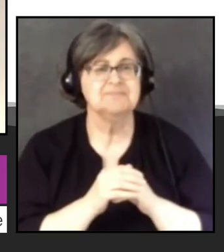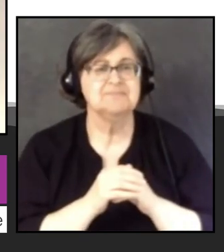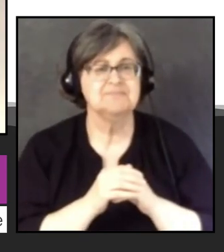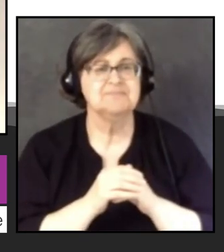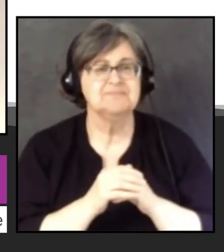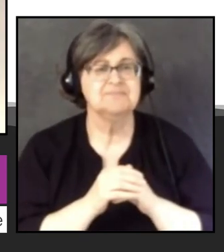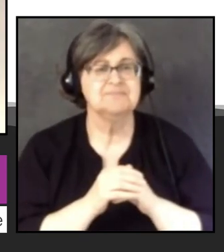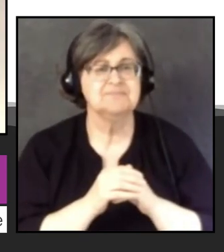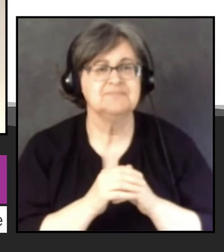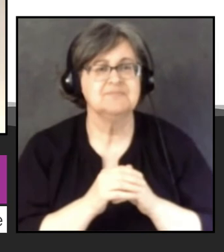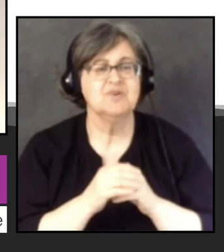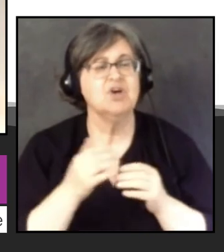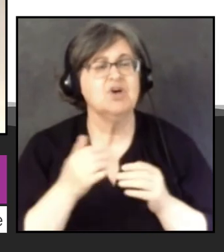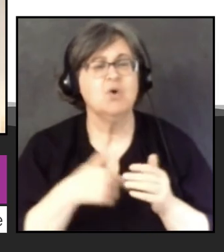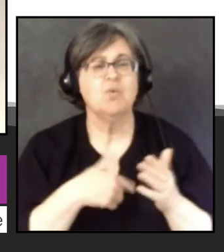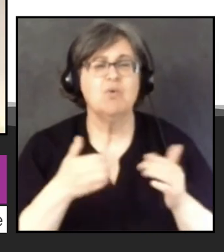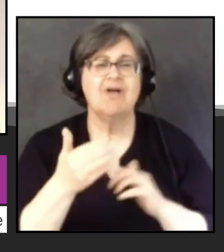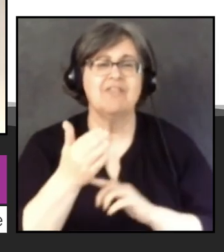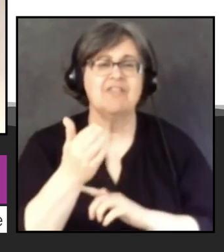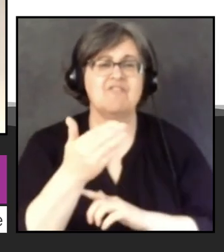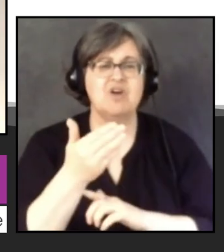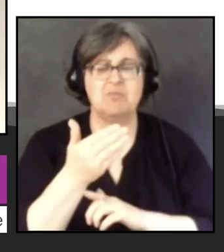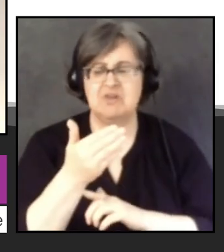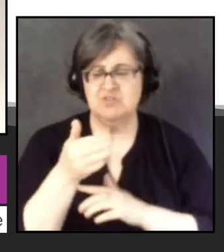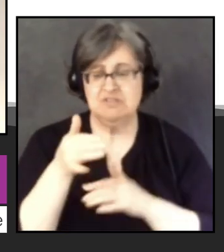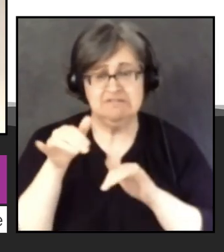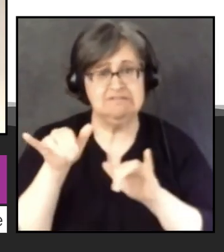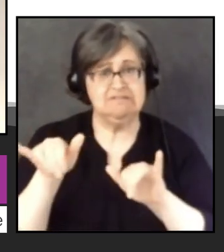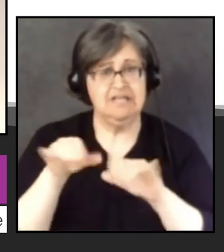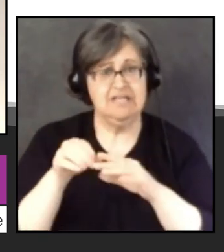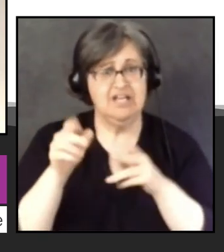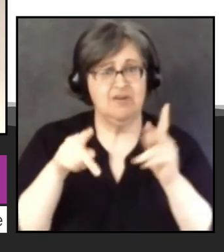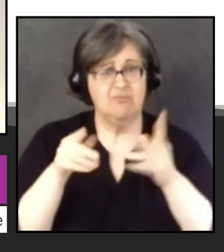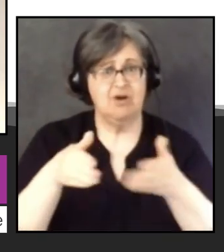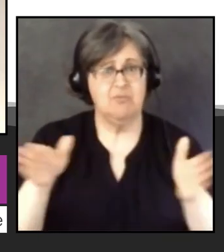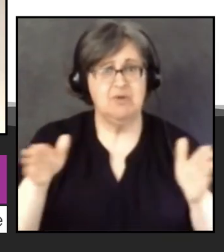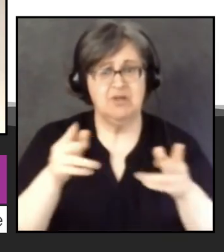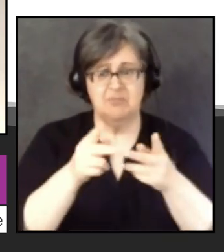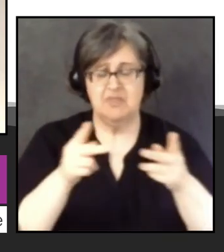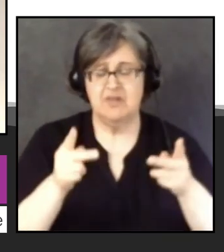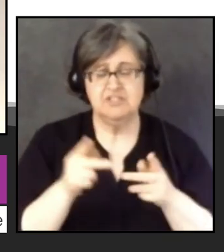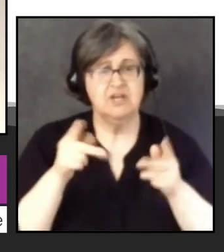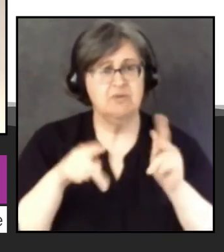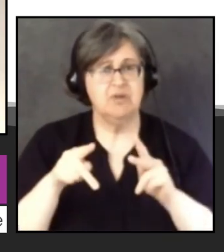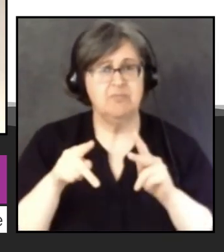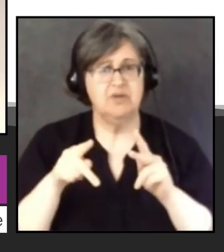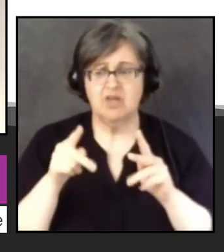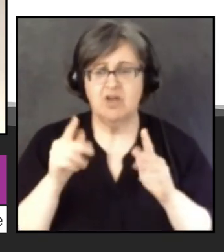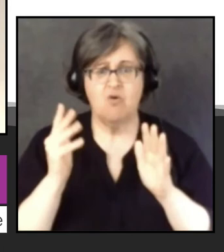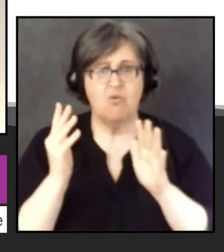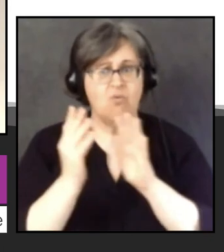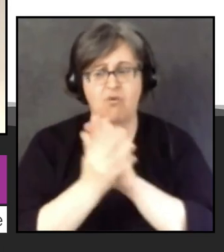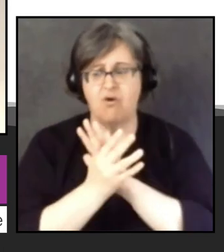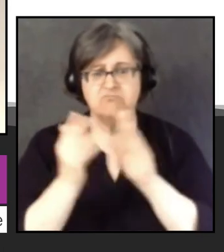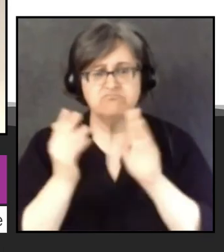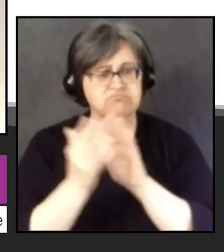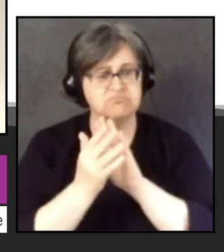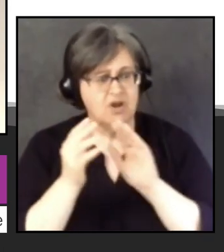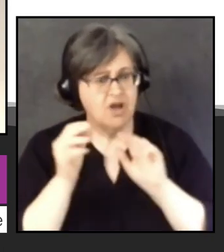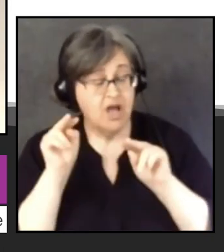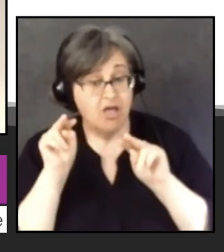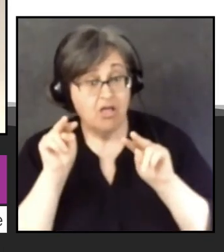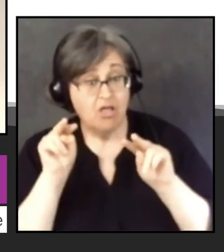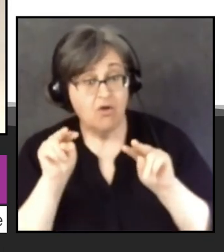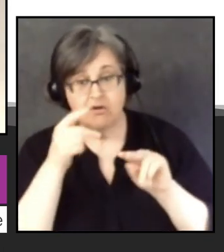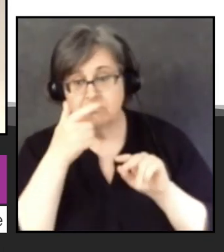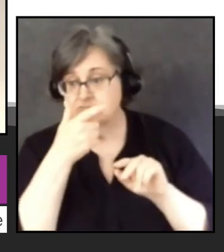have the flag live in a very, you know, public space where folks can also come by and always see their works. And I think that that